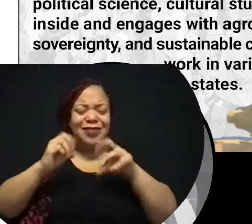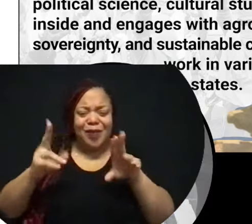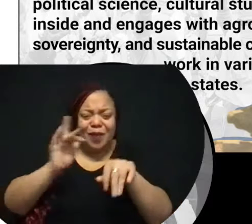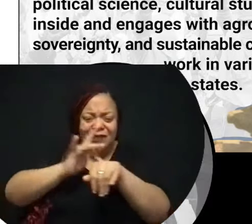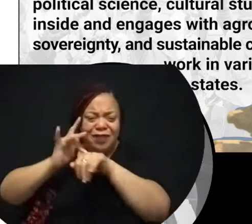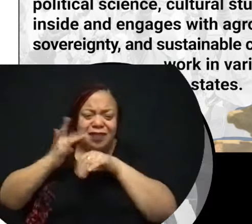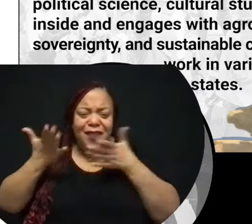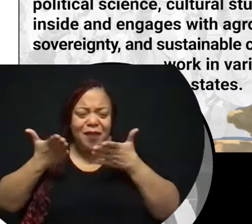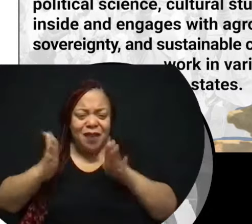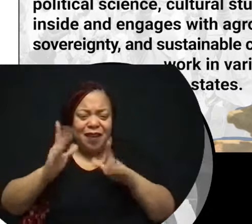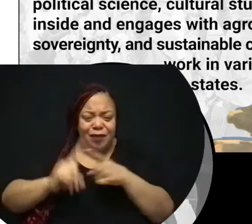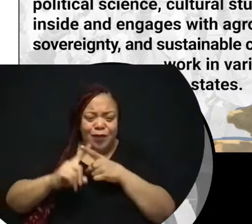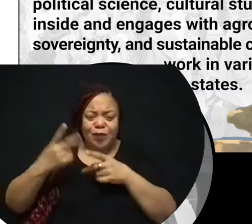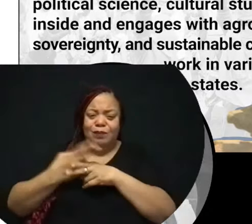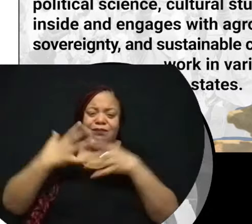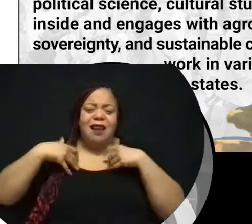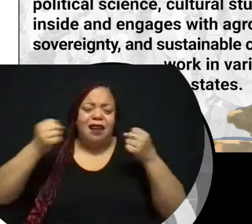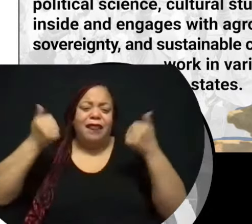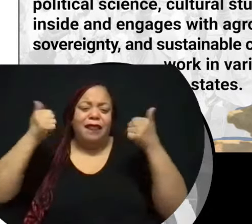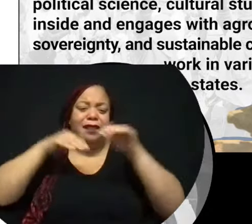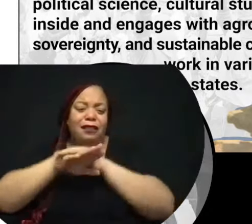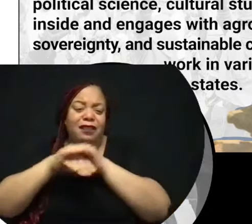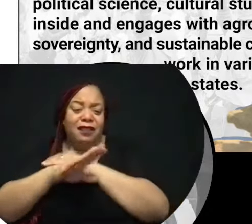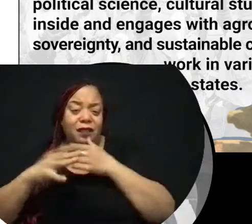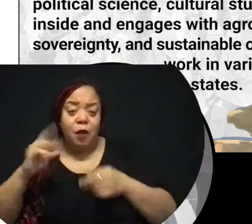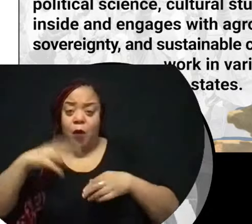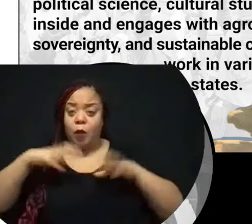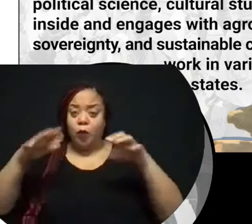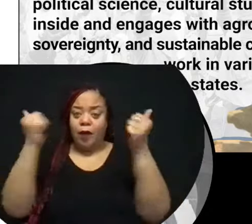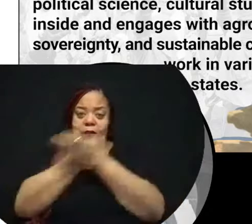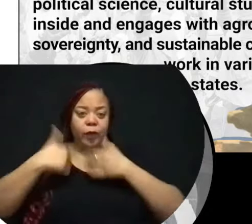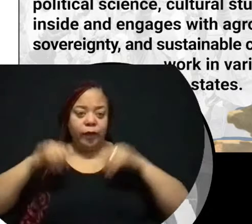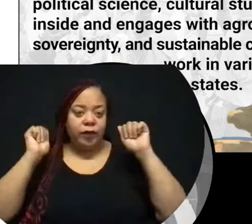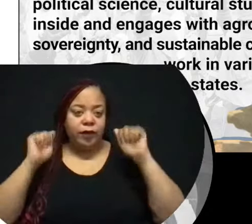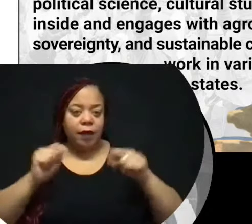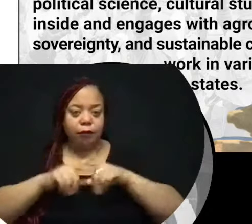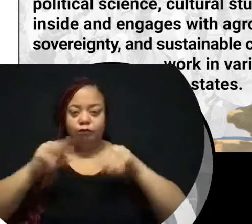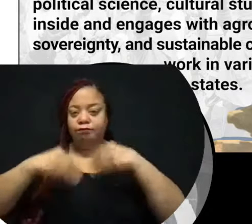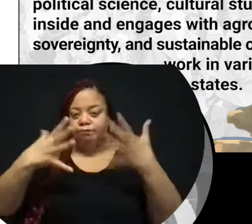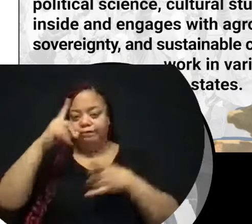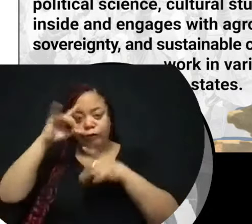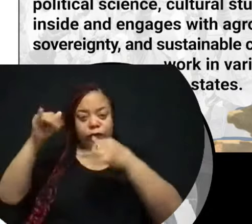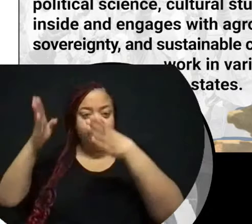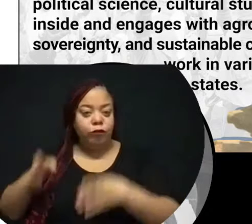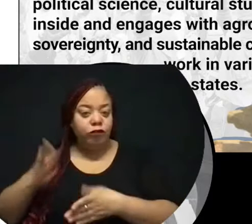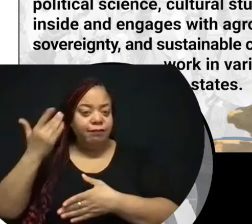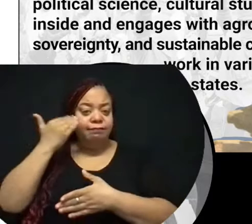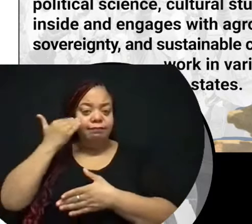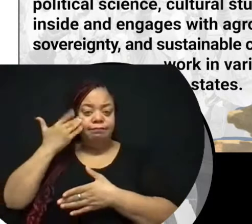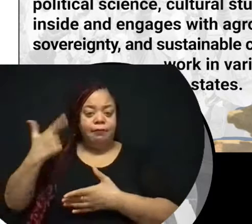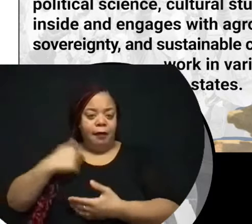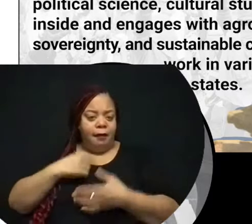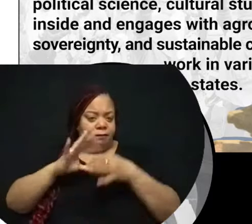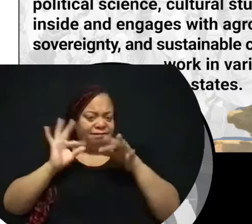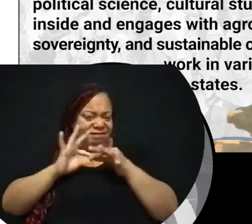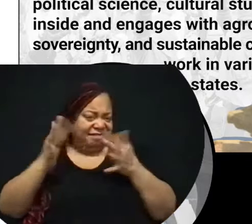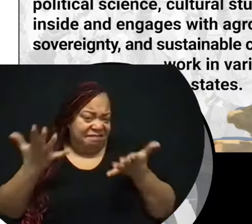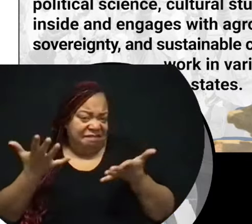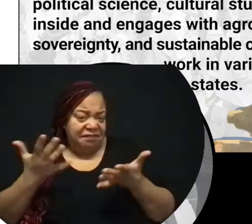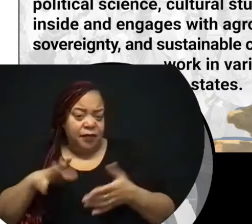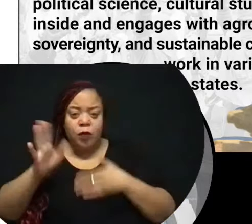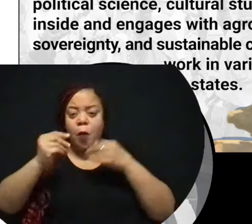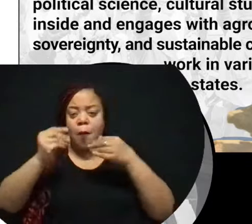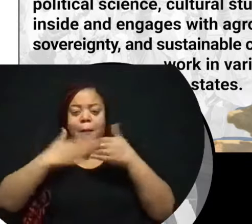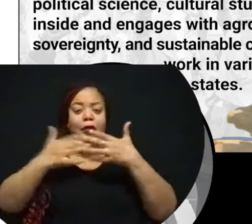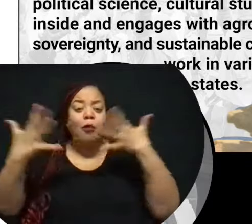the consequences that come with that, you know what I mean? It's more of, we got to take care of each other, you know what I mean? Because if the